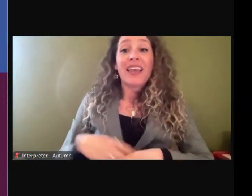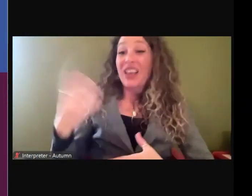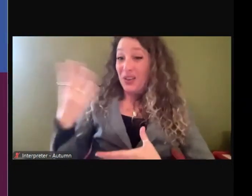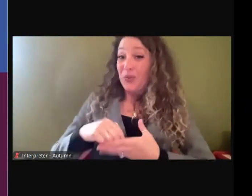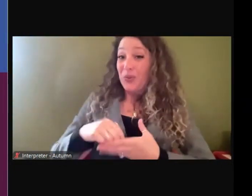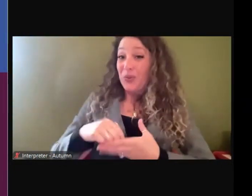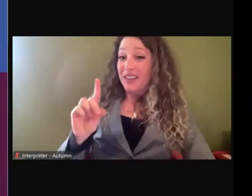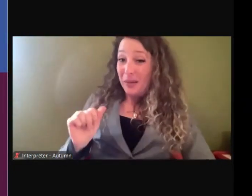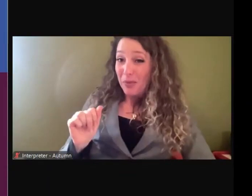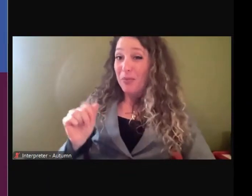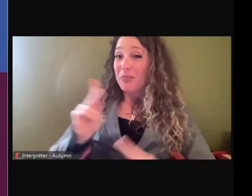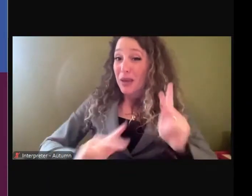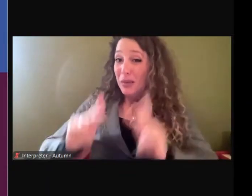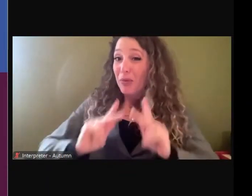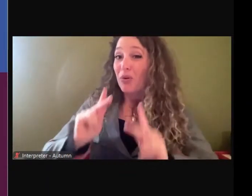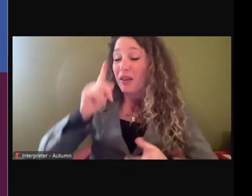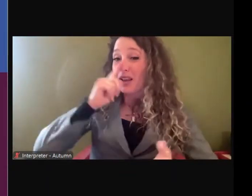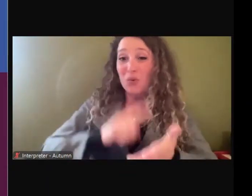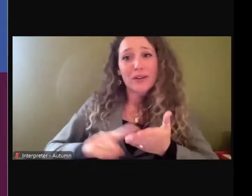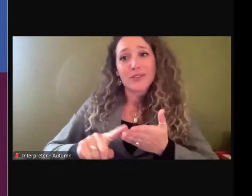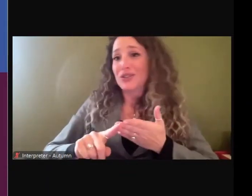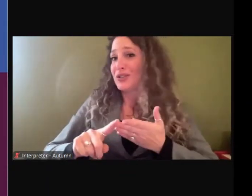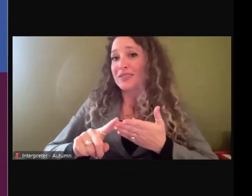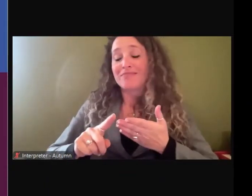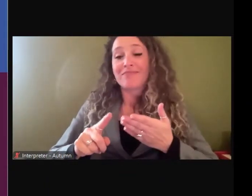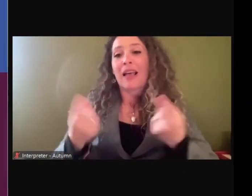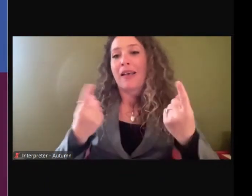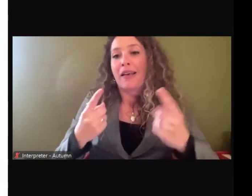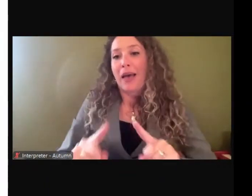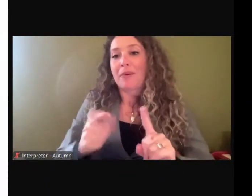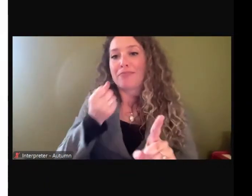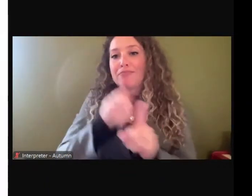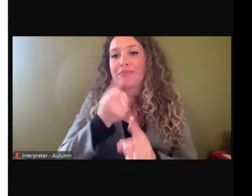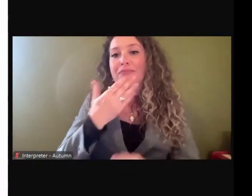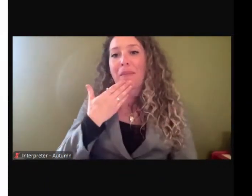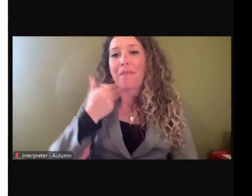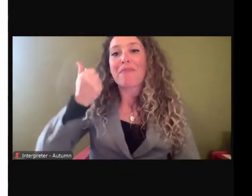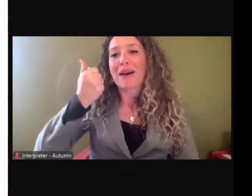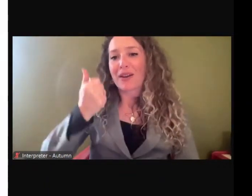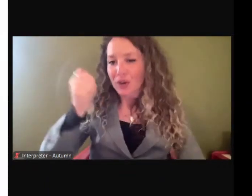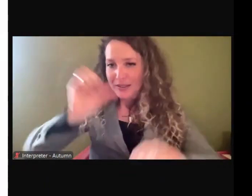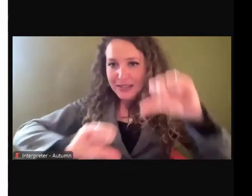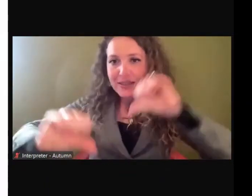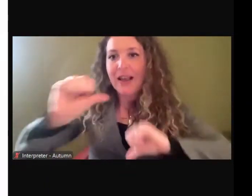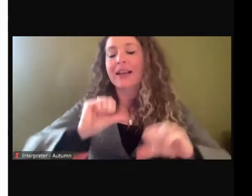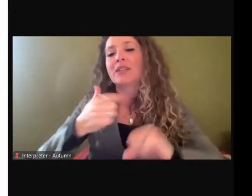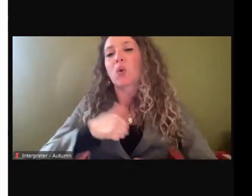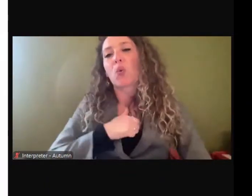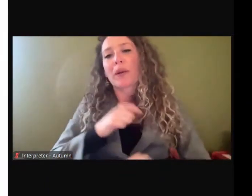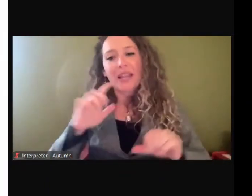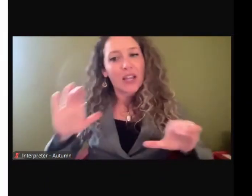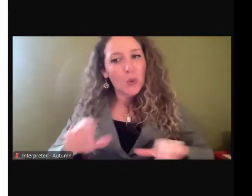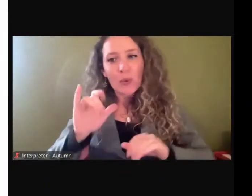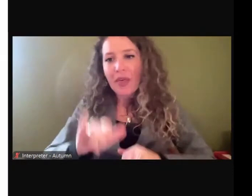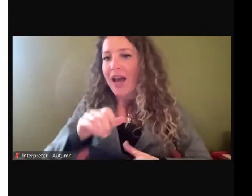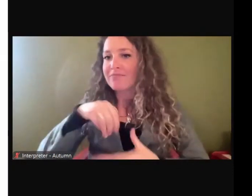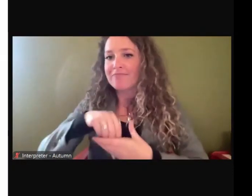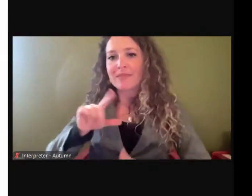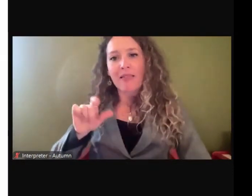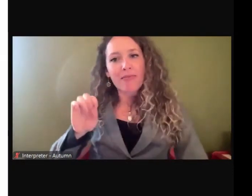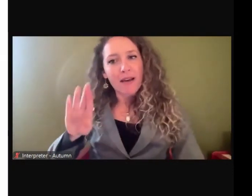as participants just results in better science. So all of this results in better science, and we do a bit of that work in the lab as well, whether it